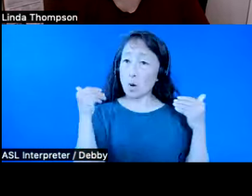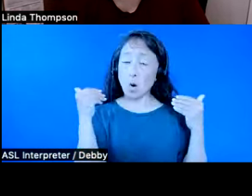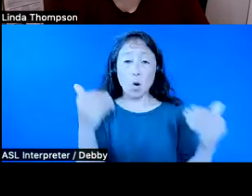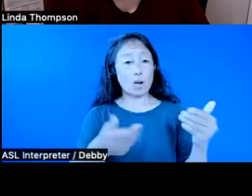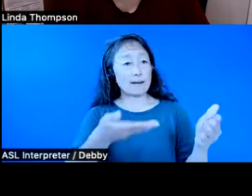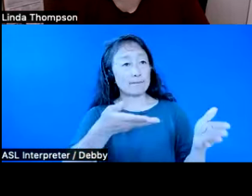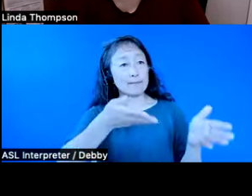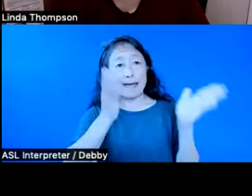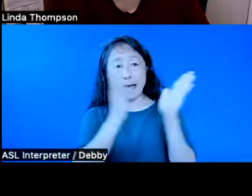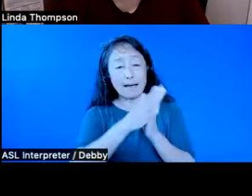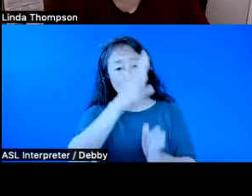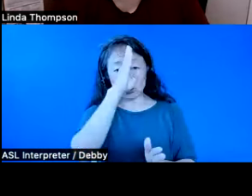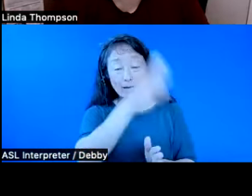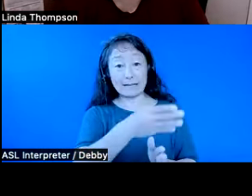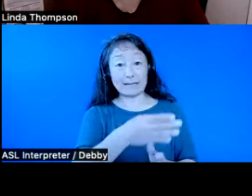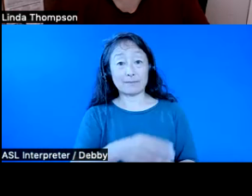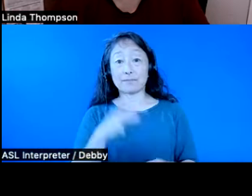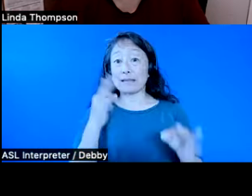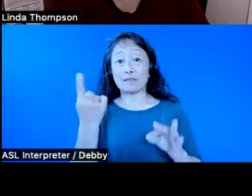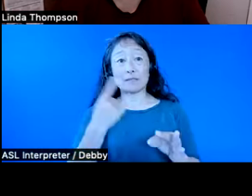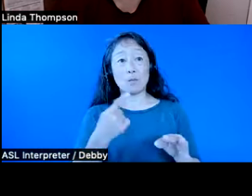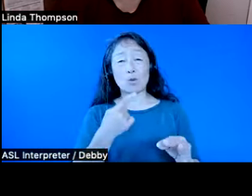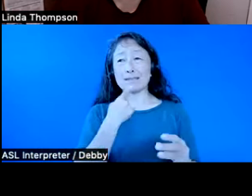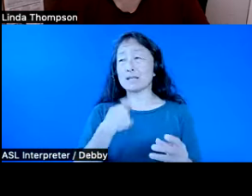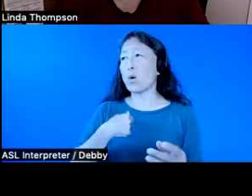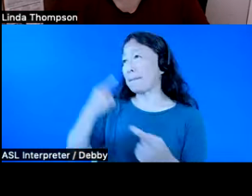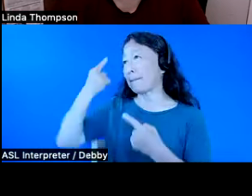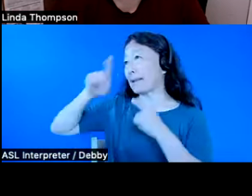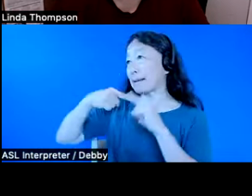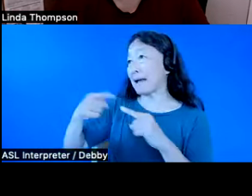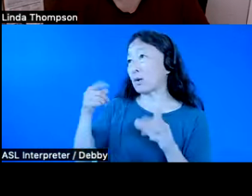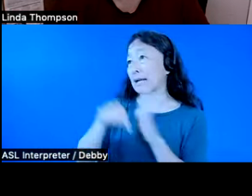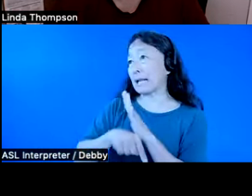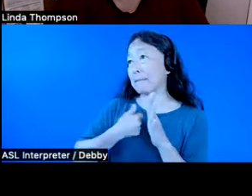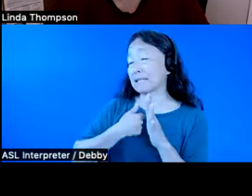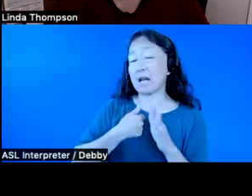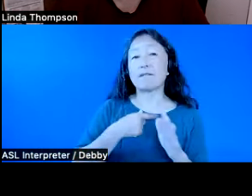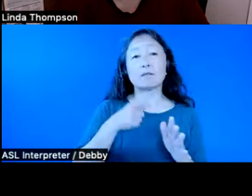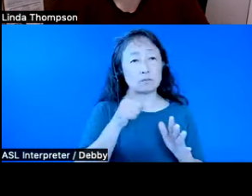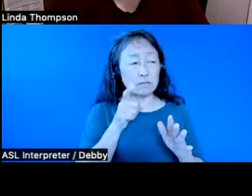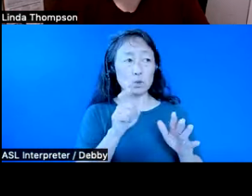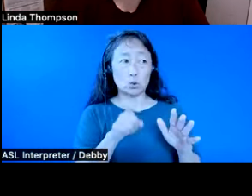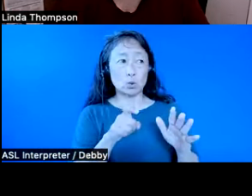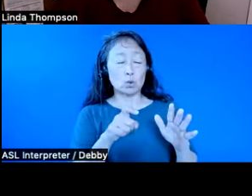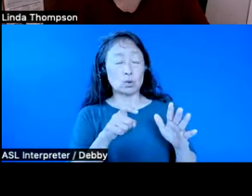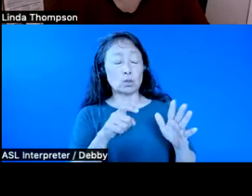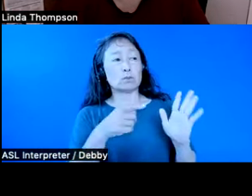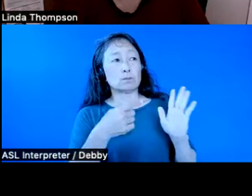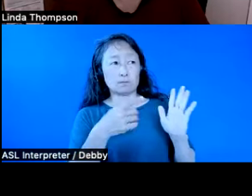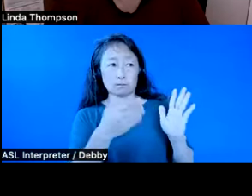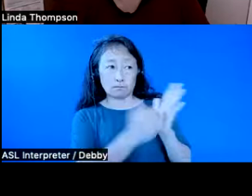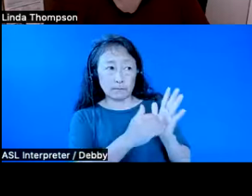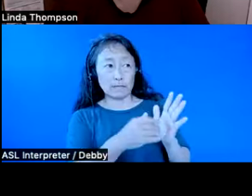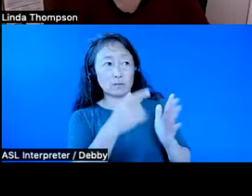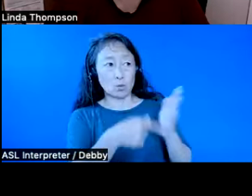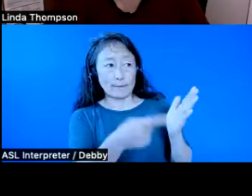somebody says they're thinking about killing themselves, validate what they've shared with you. You can ask, do you have